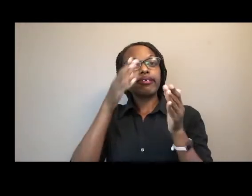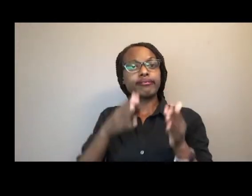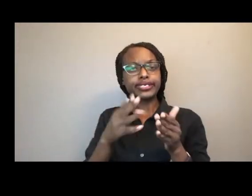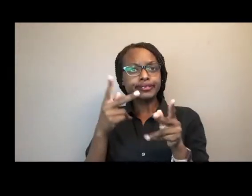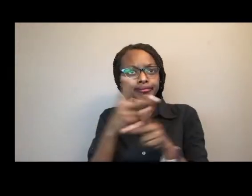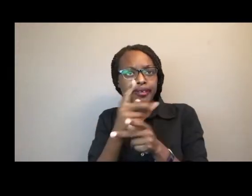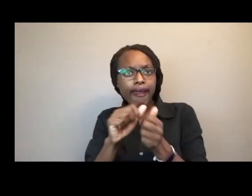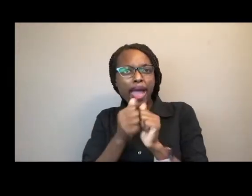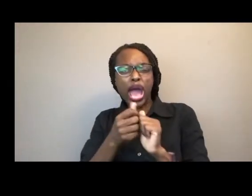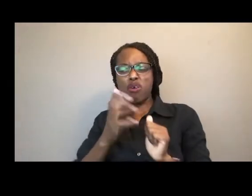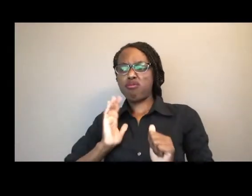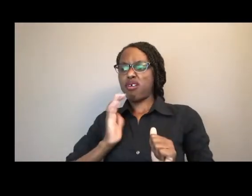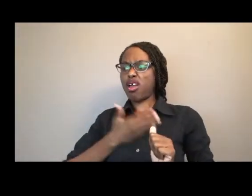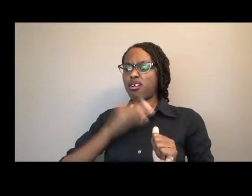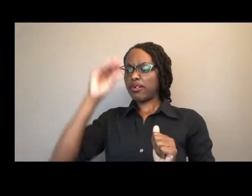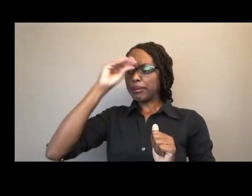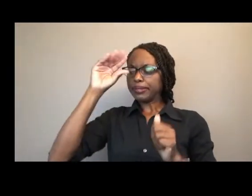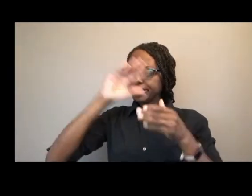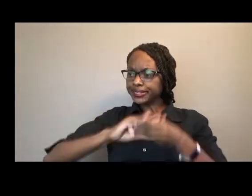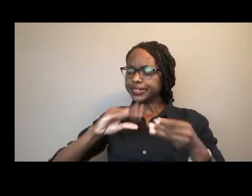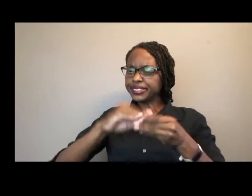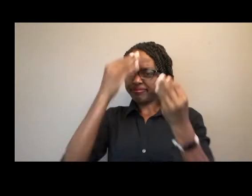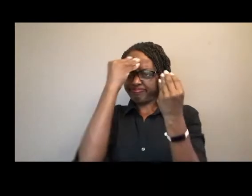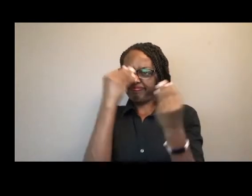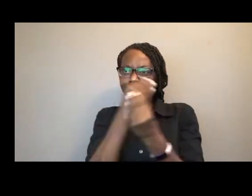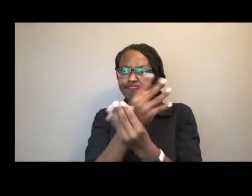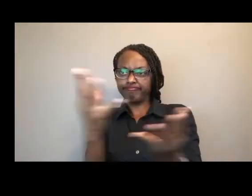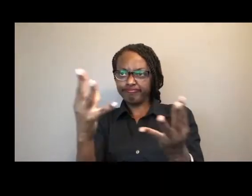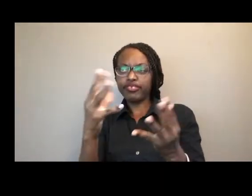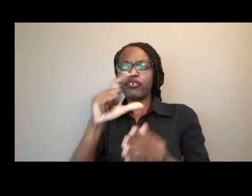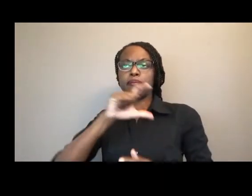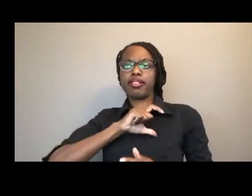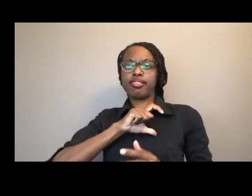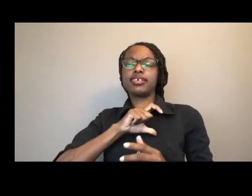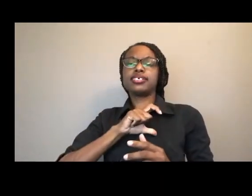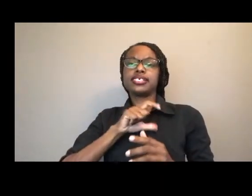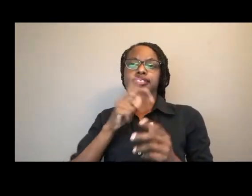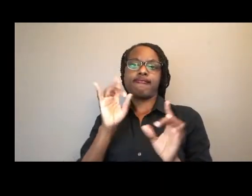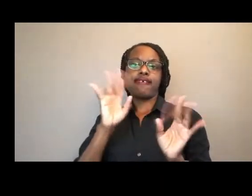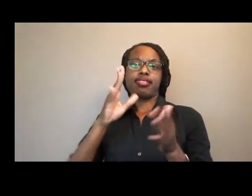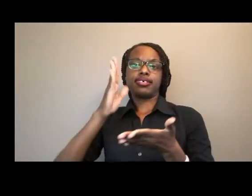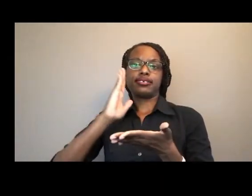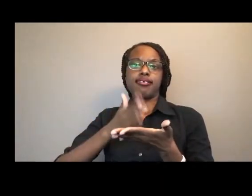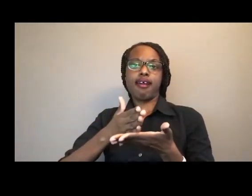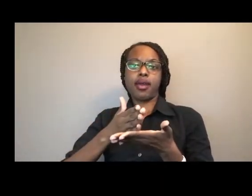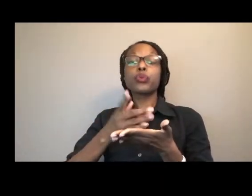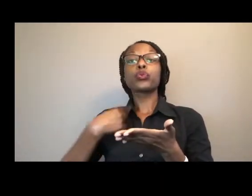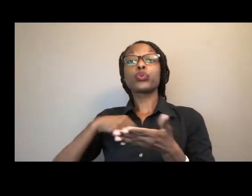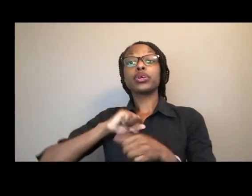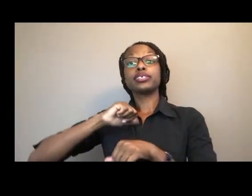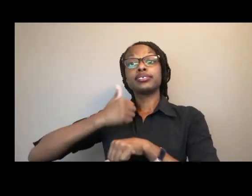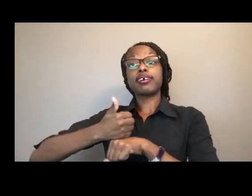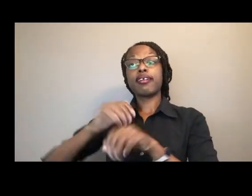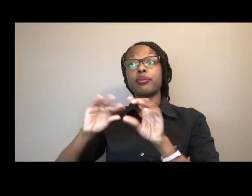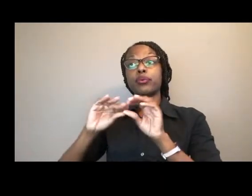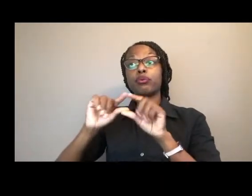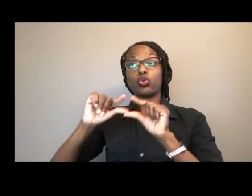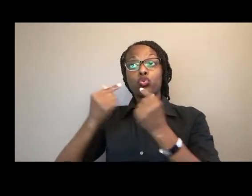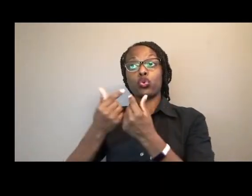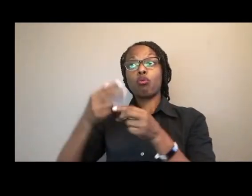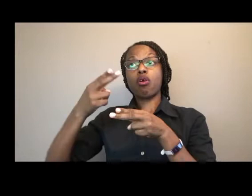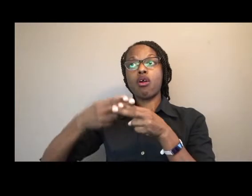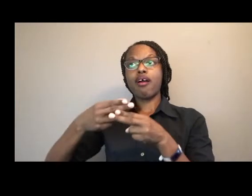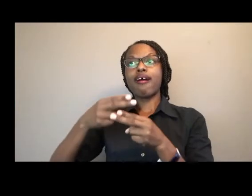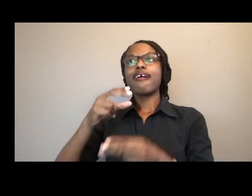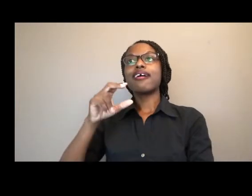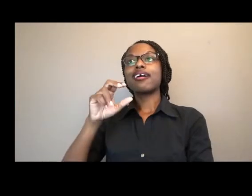our voices heard to stop police violence. We founded a group called Self Advocates and Police Violence. For the past few months, people have been